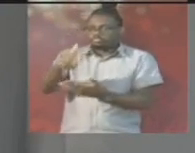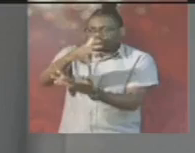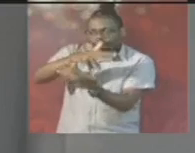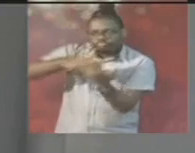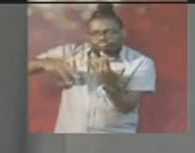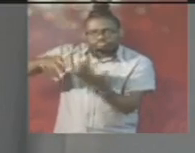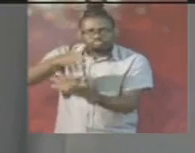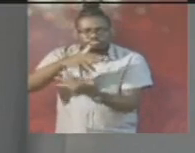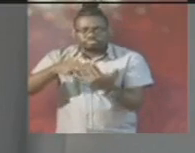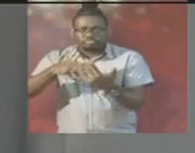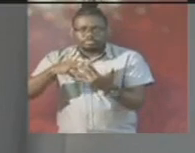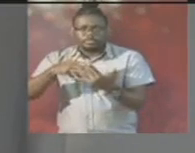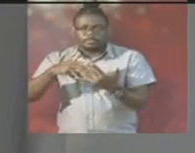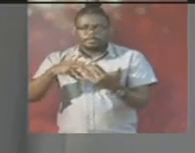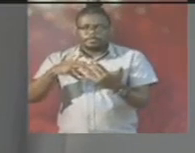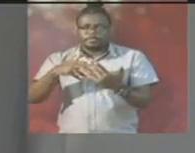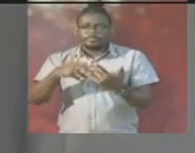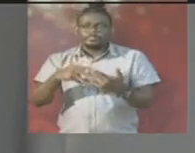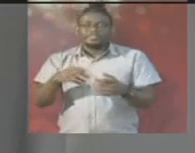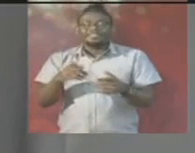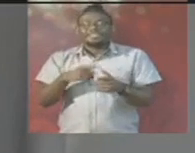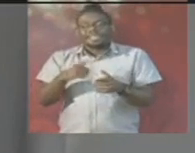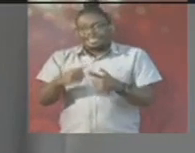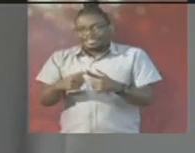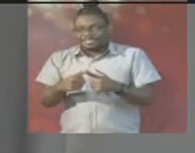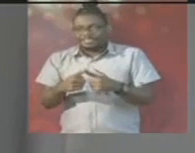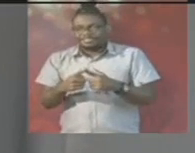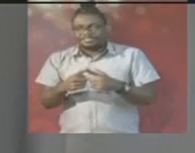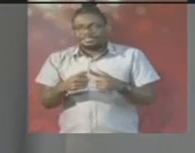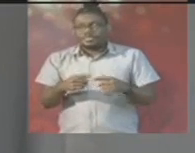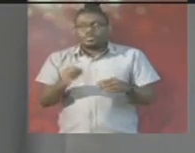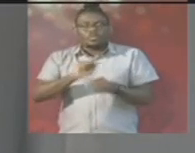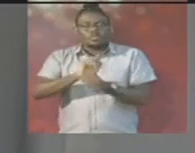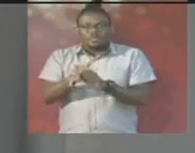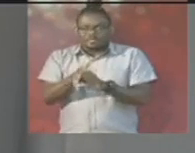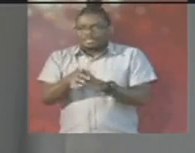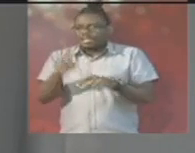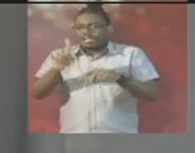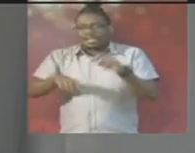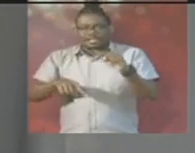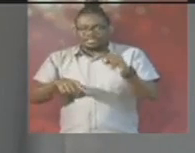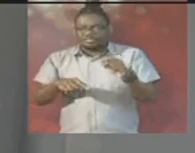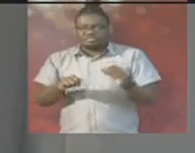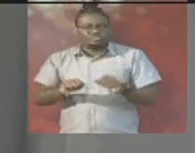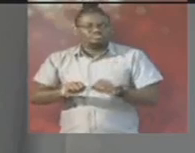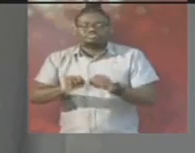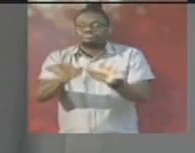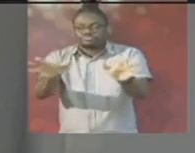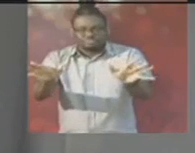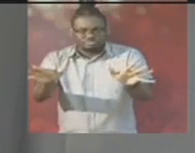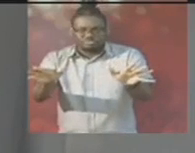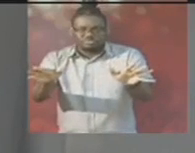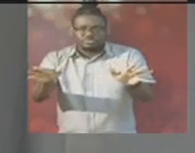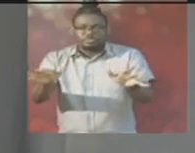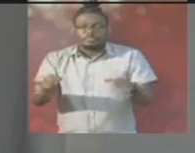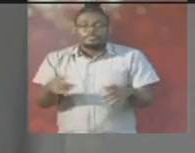congregations, there is no medium by which this virus can move from person to